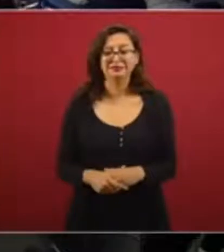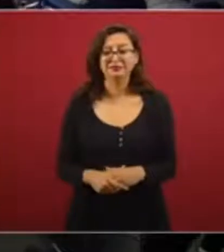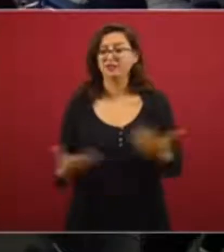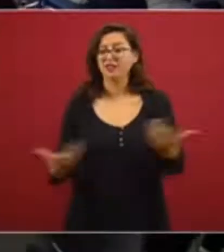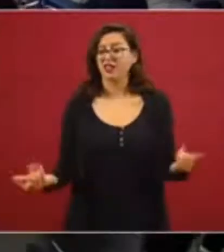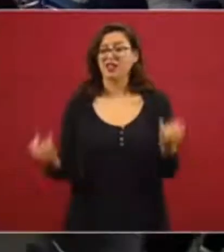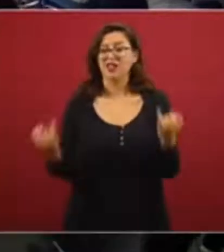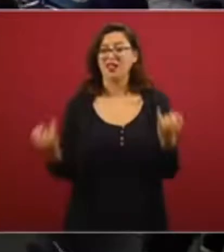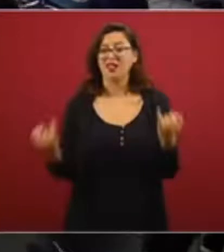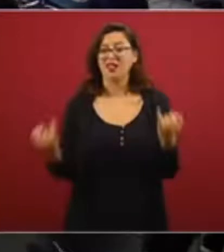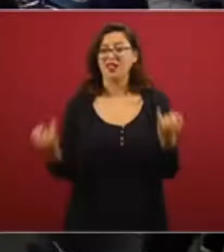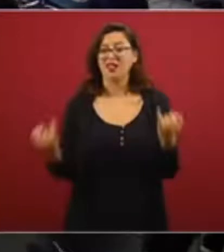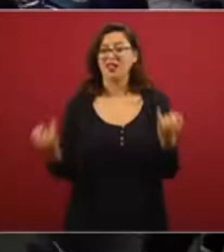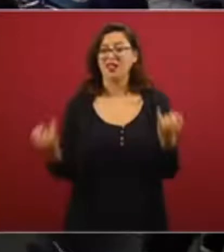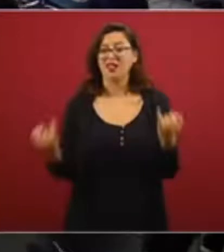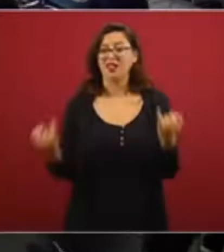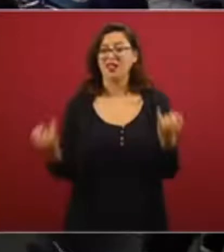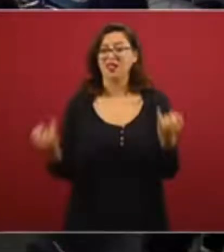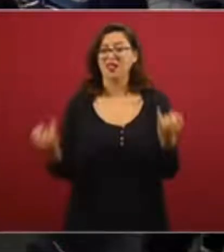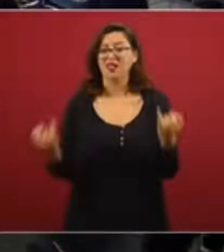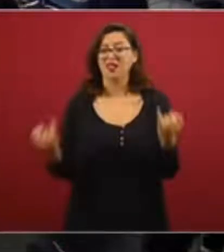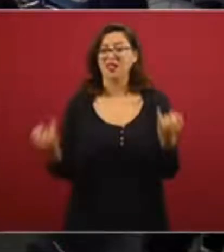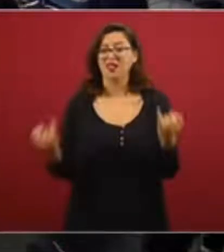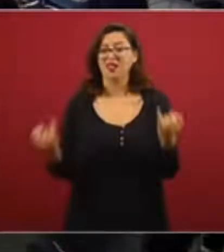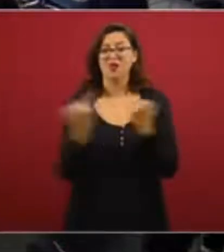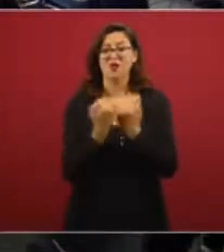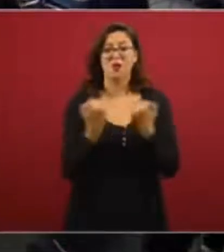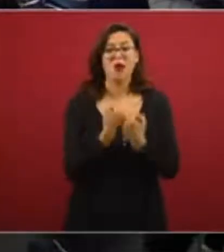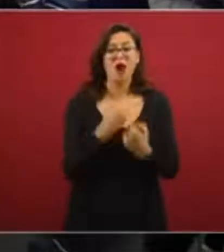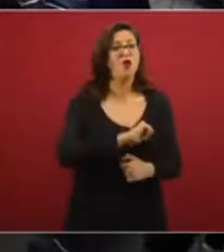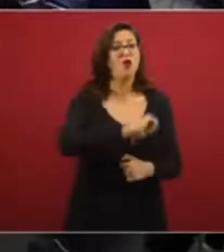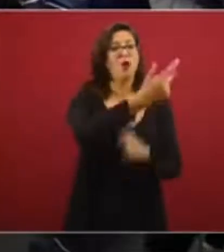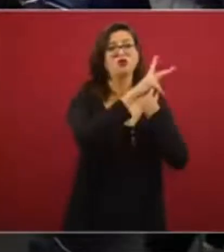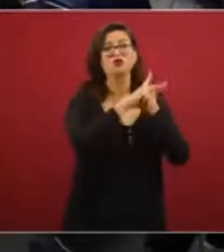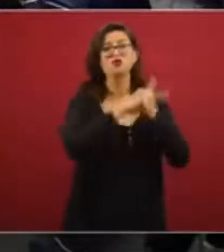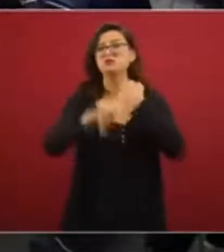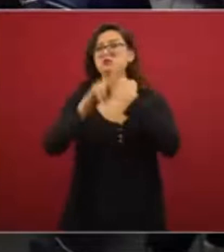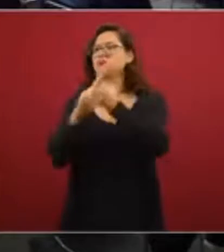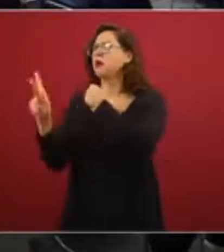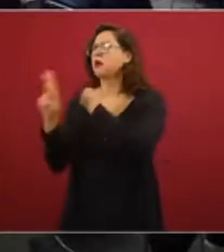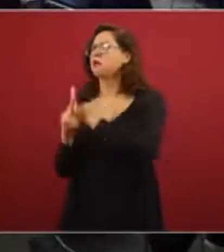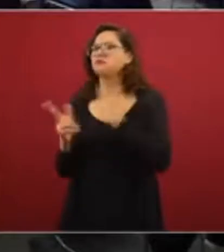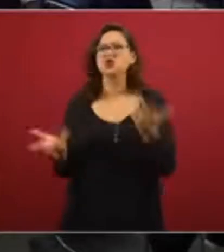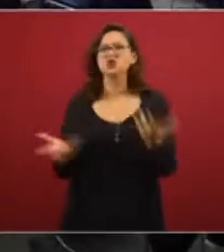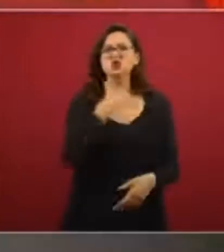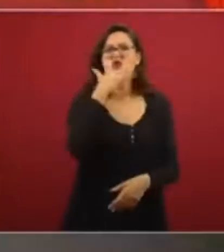otros países? and like this, other countries?